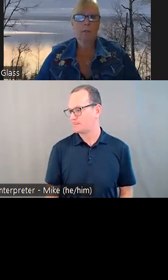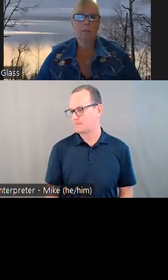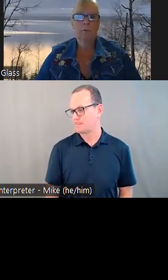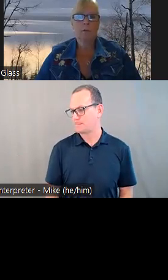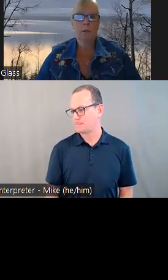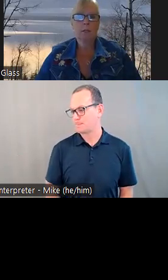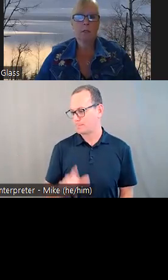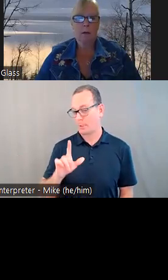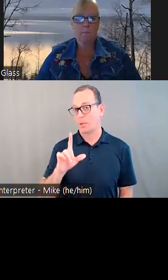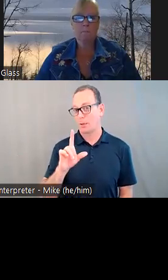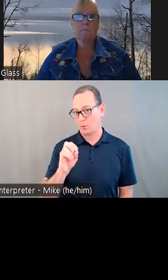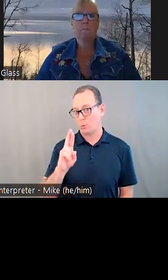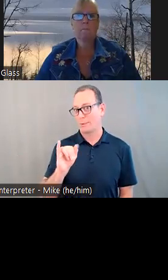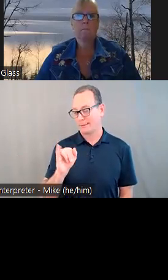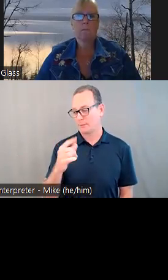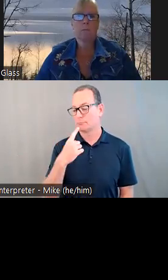Lori says service coordination. Yep.